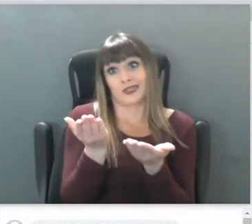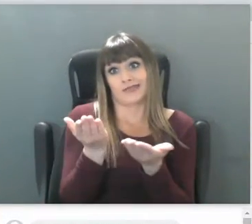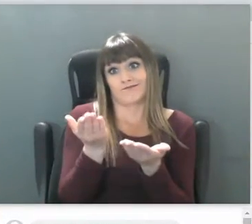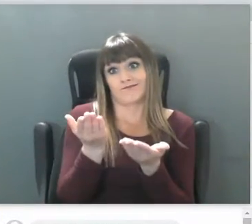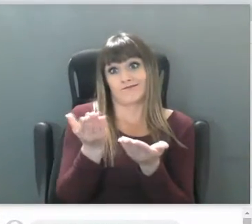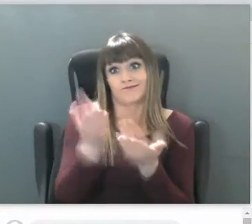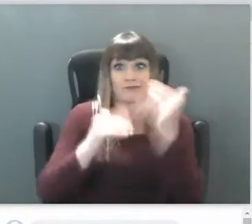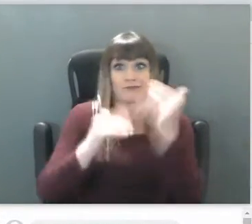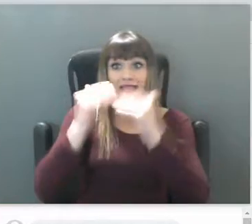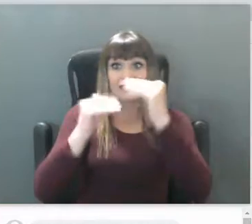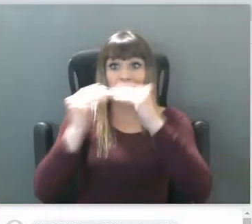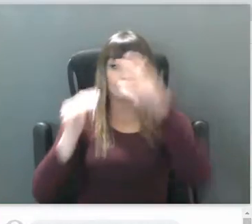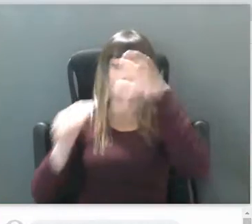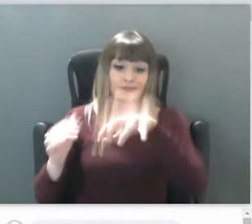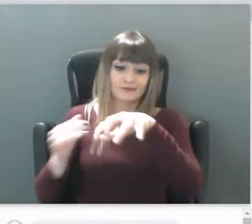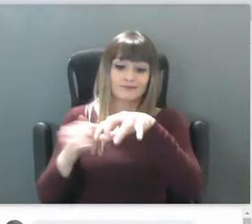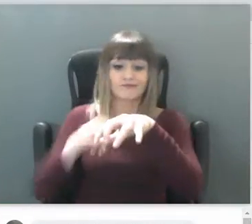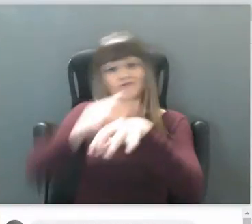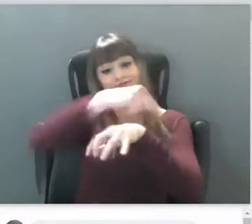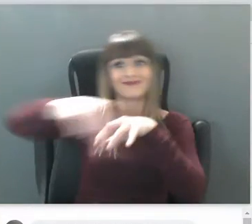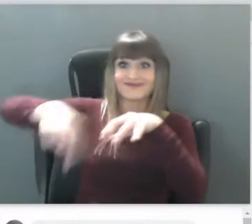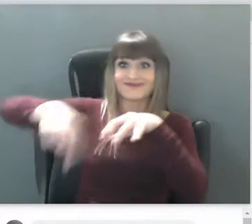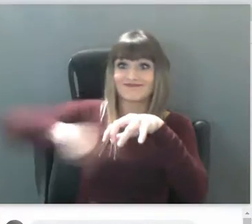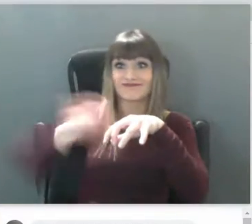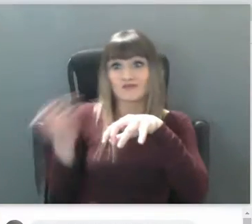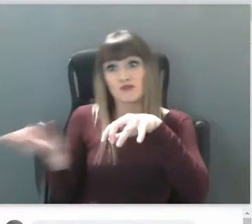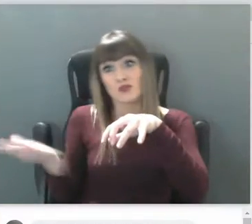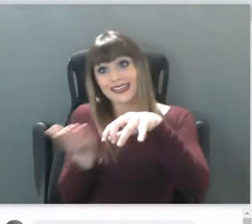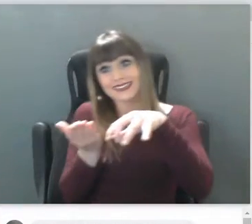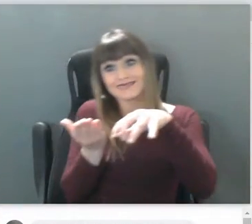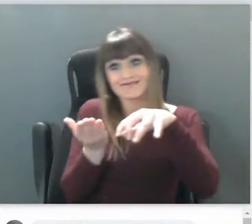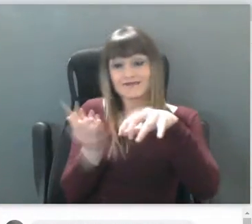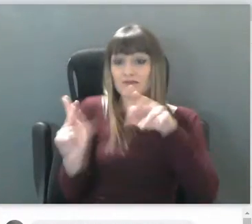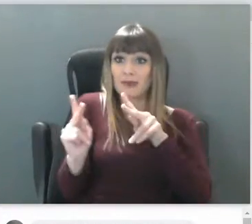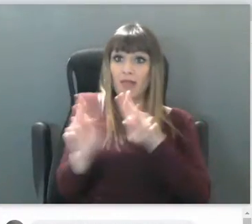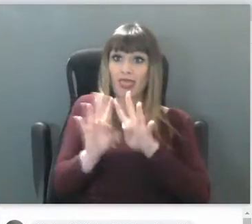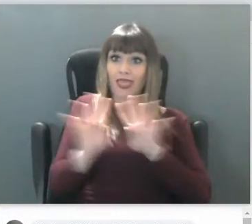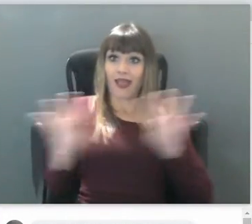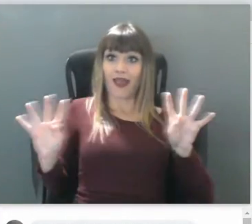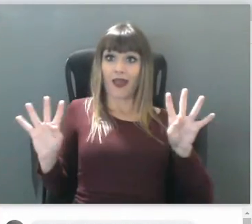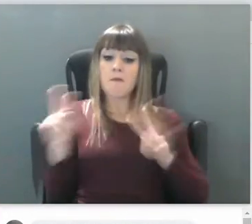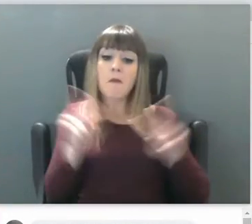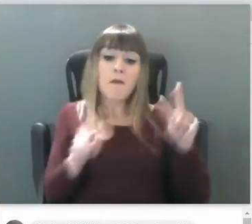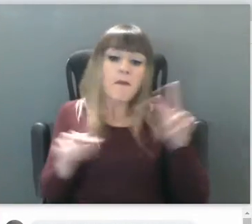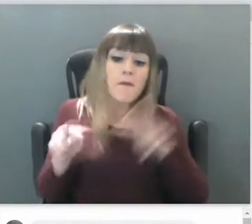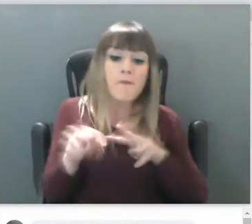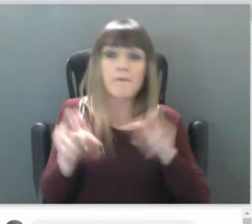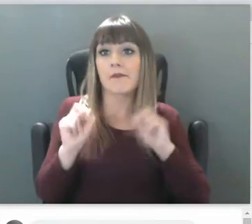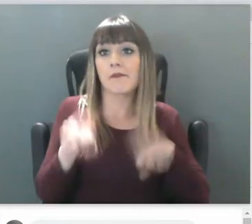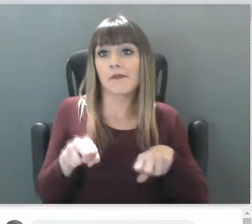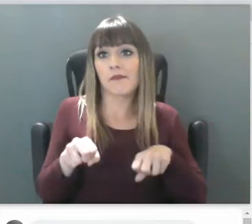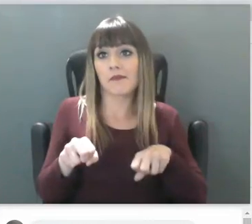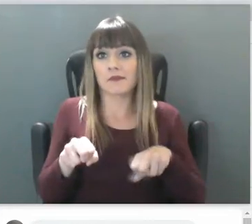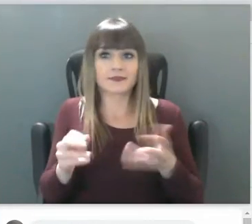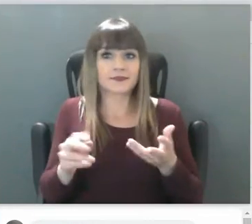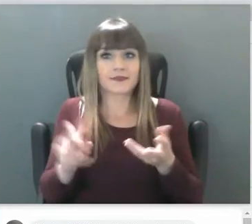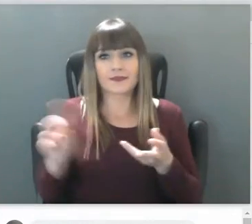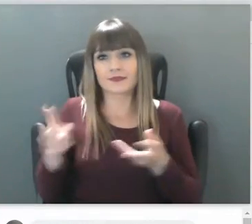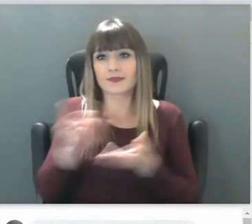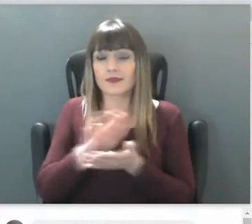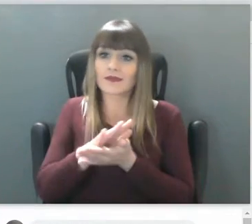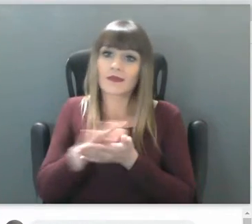building, and guests can line up against the wall, and they just get a nice view of them. It's a nice way to